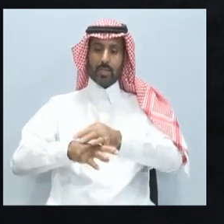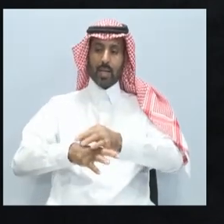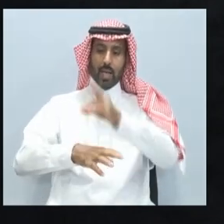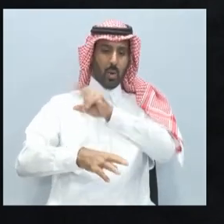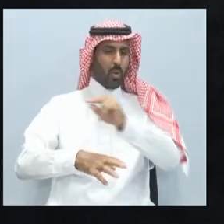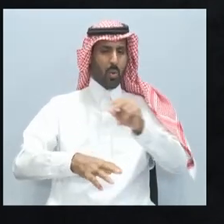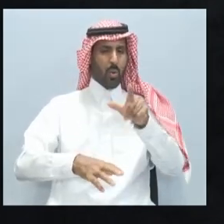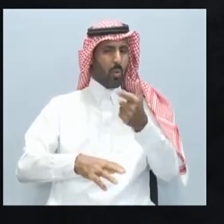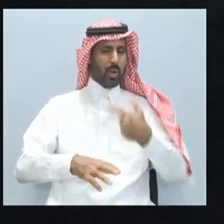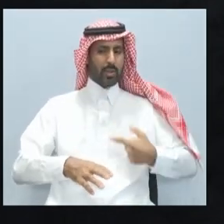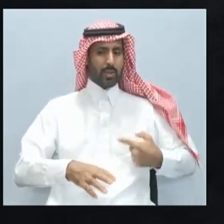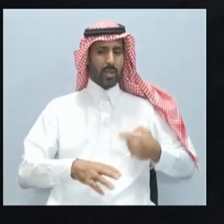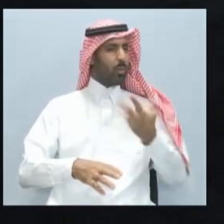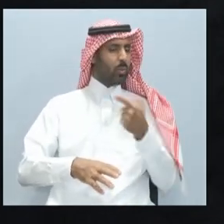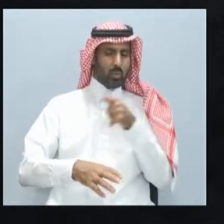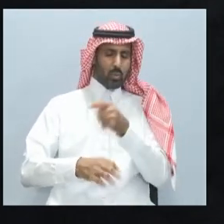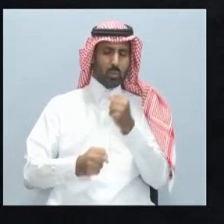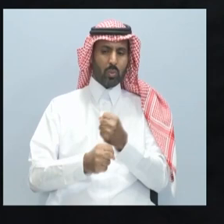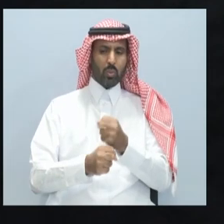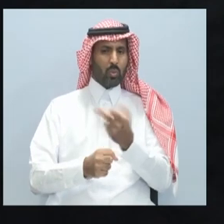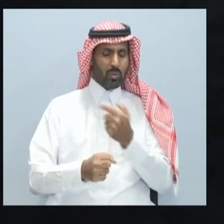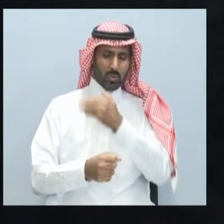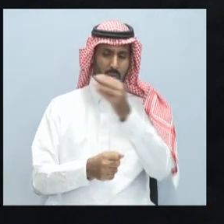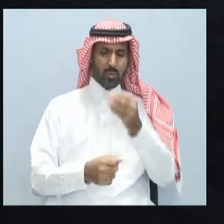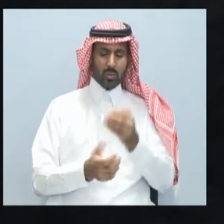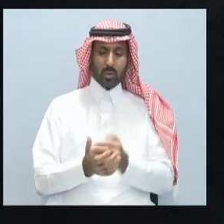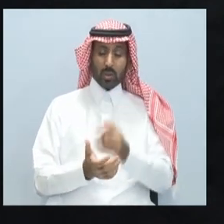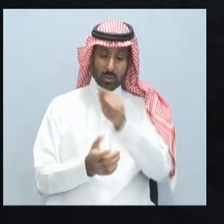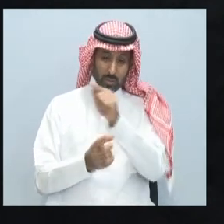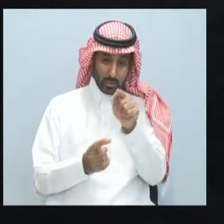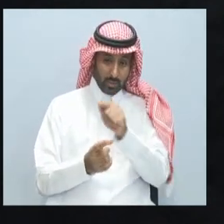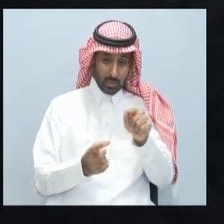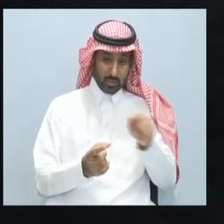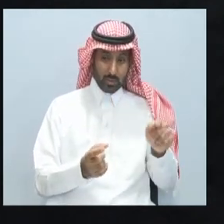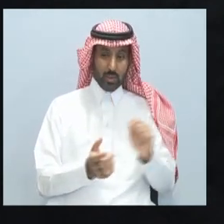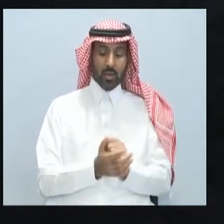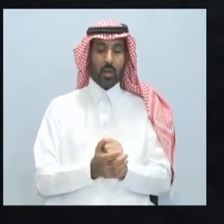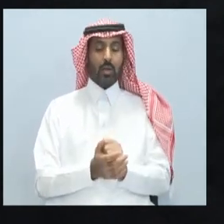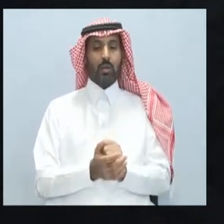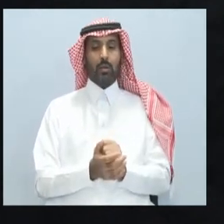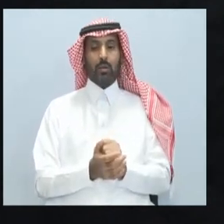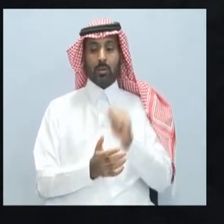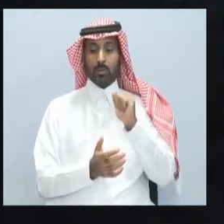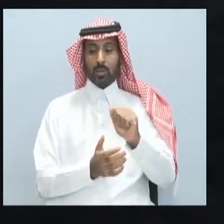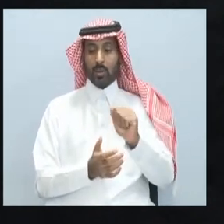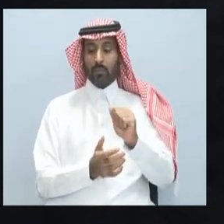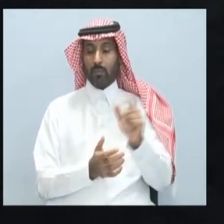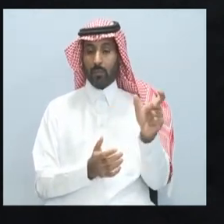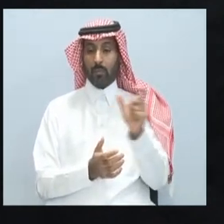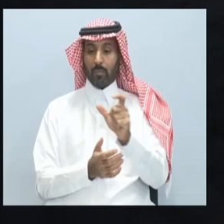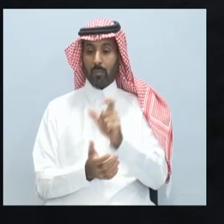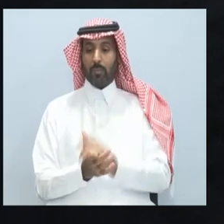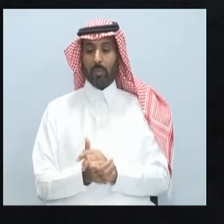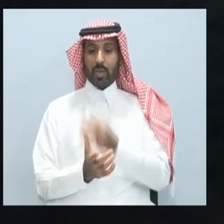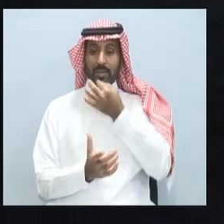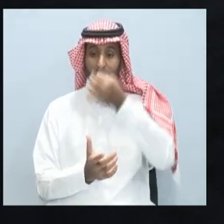these people? What are they? And you are going to underline specific words. They may be characteristics. It